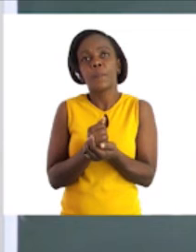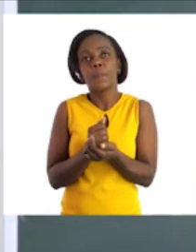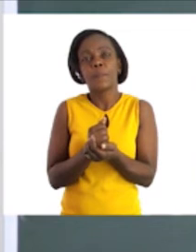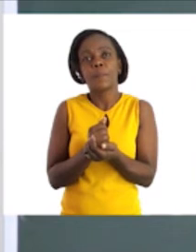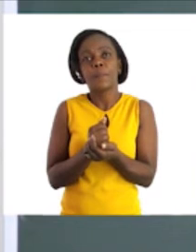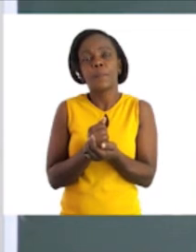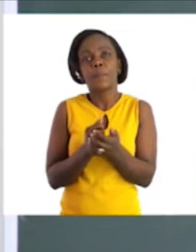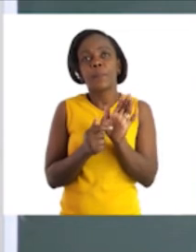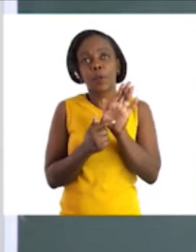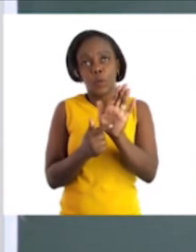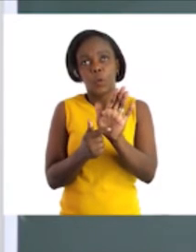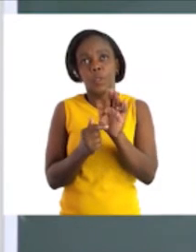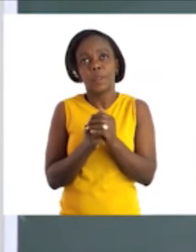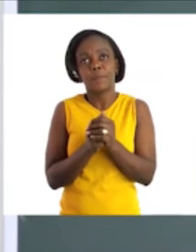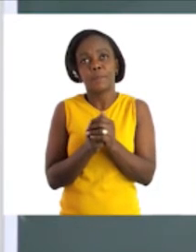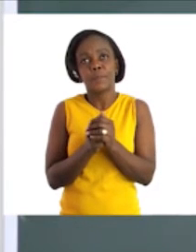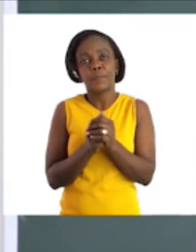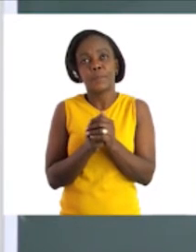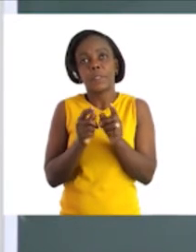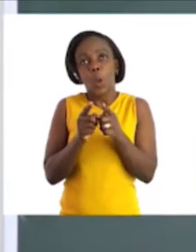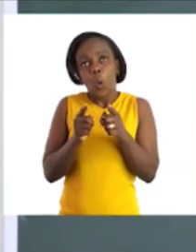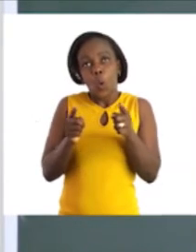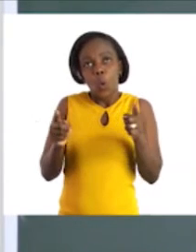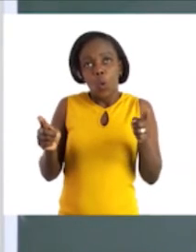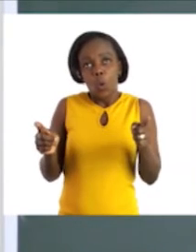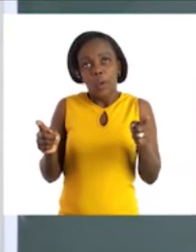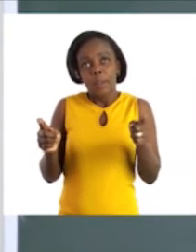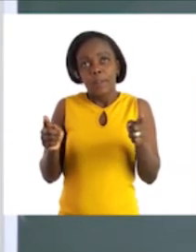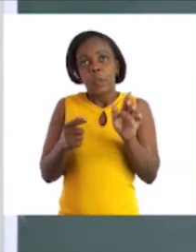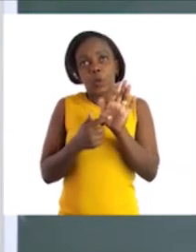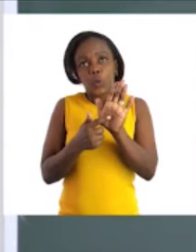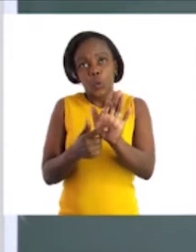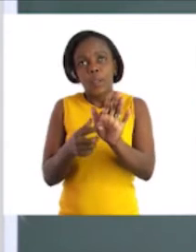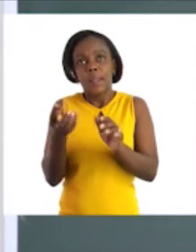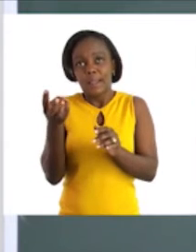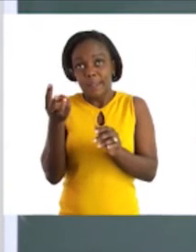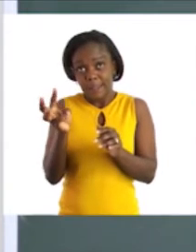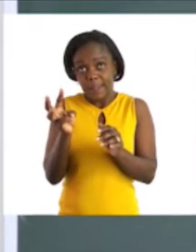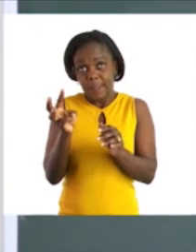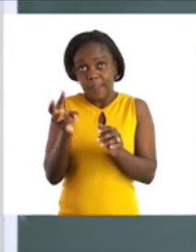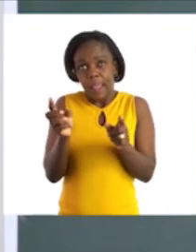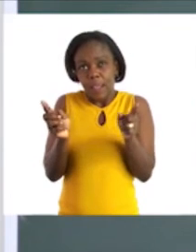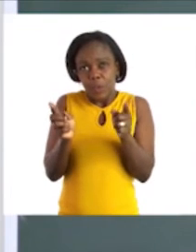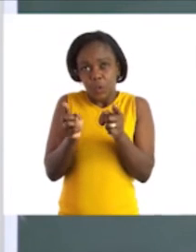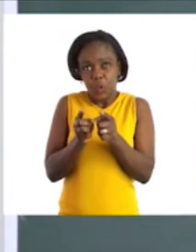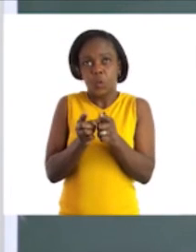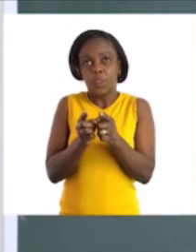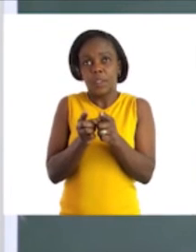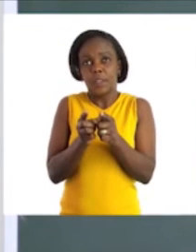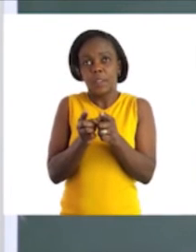show you an example. My long hand is now at 6. And my short hand perhaps is